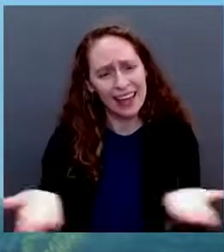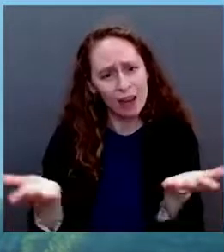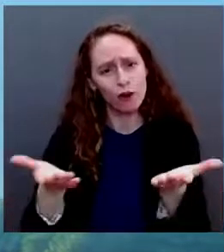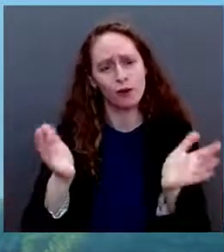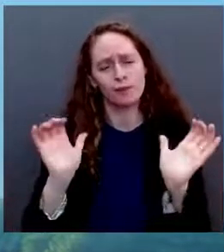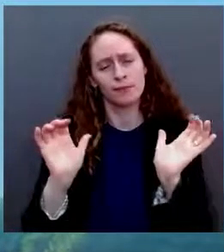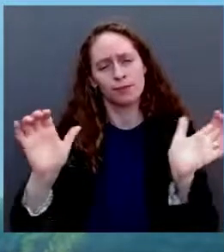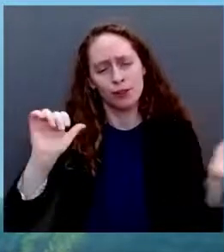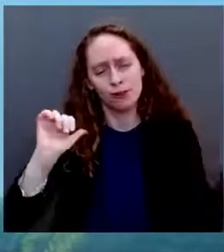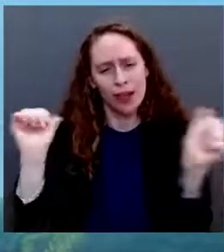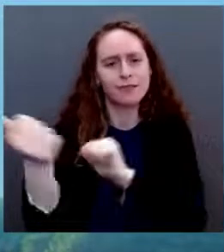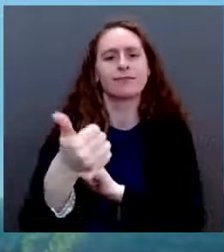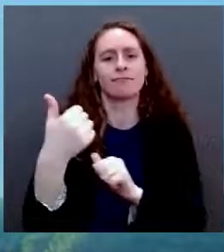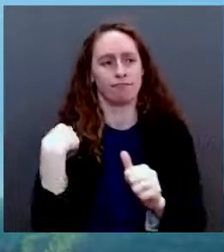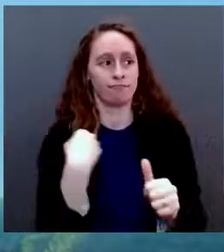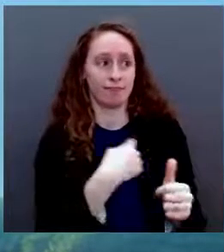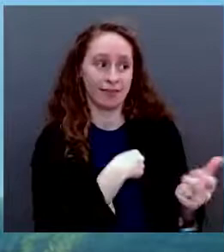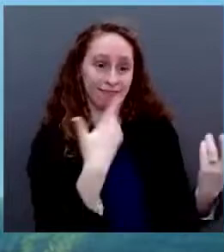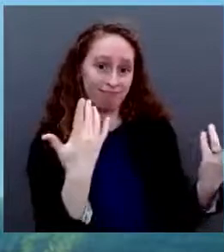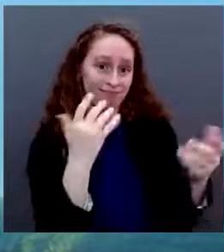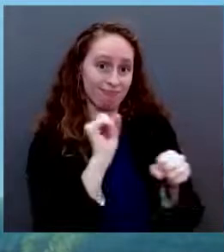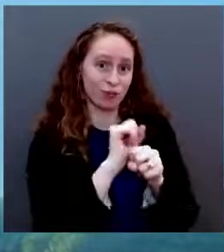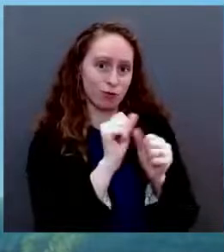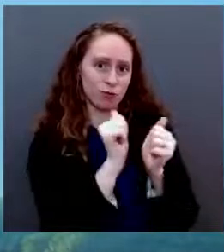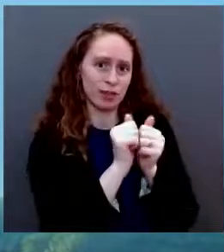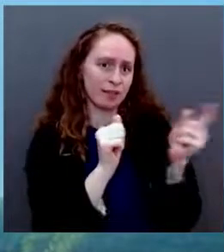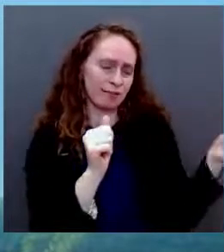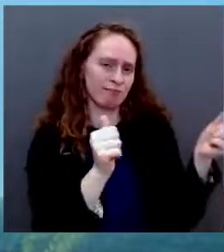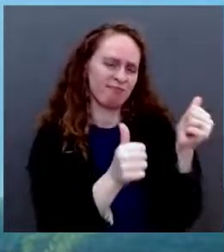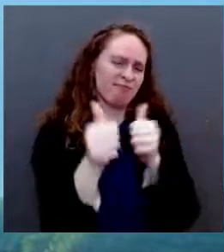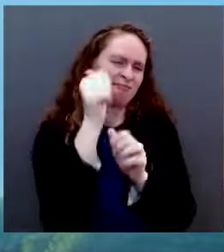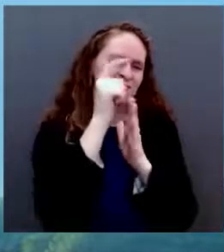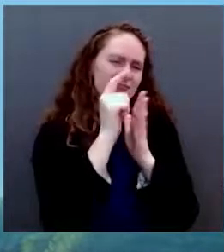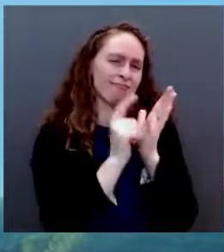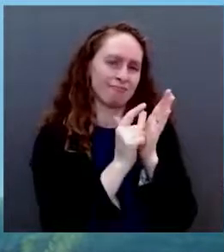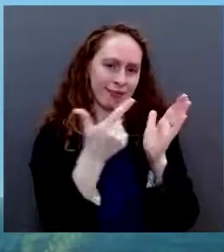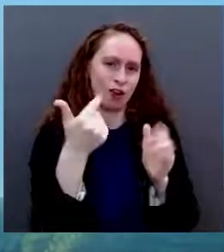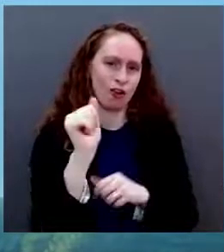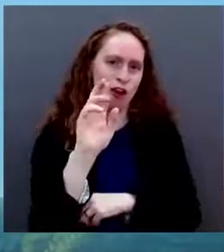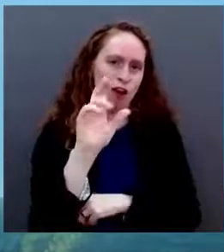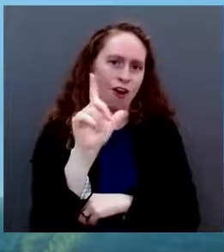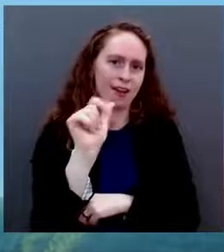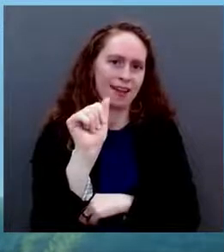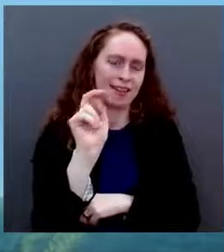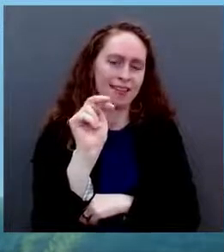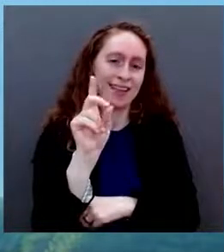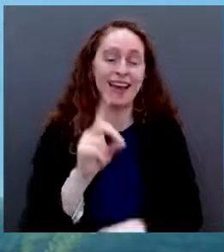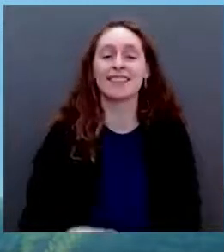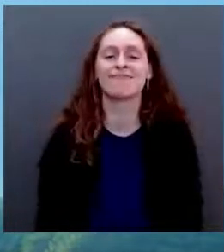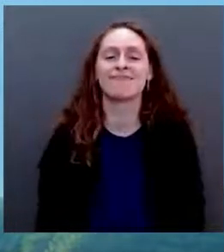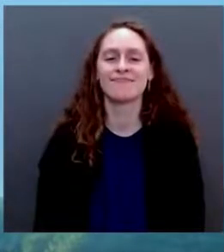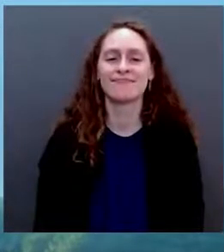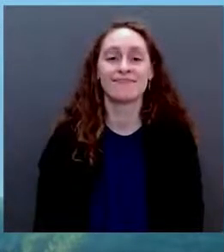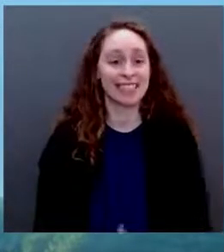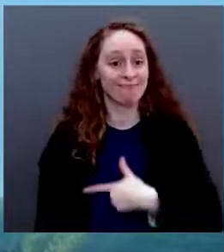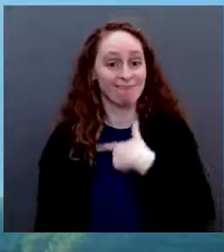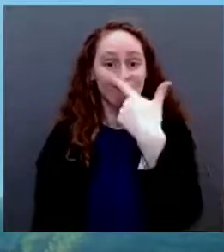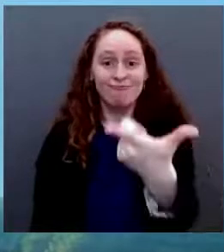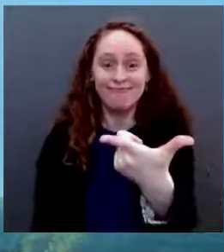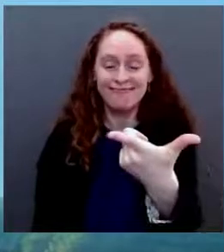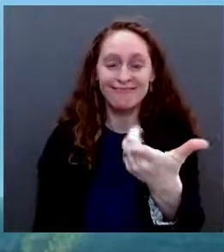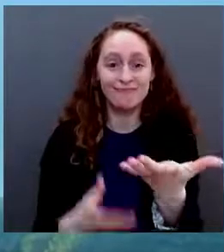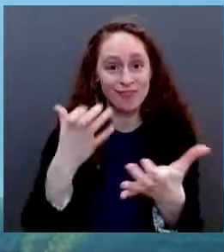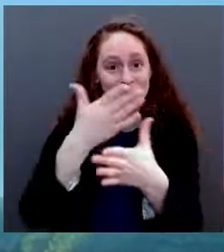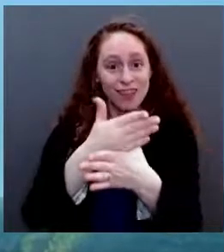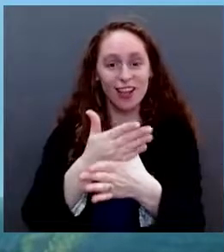terms of antitrust enforcement. So I'll turn it over to my friend, the Attorney General. Thank you very much, Mr. President, for convening